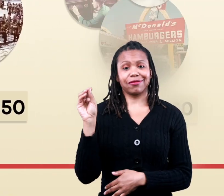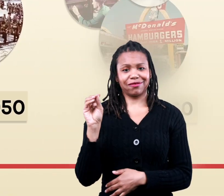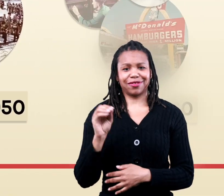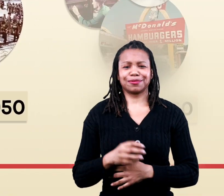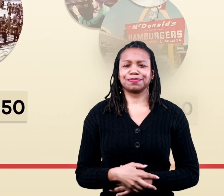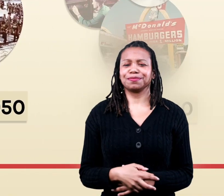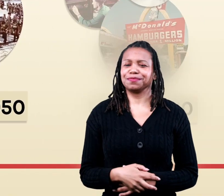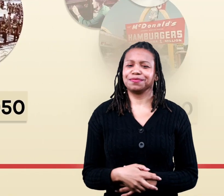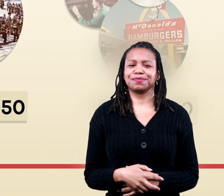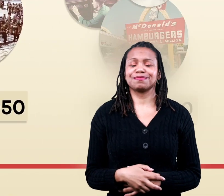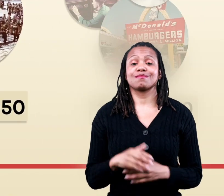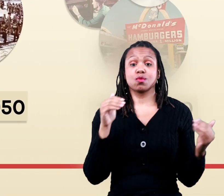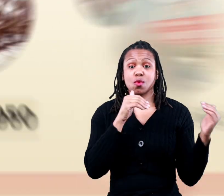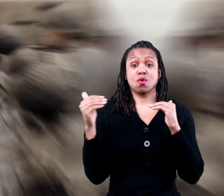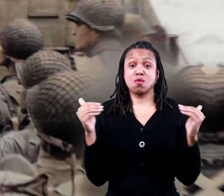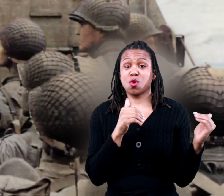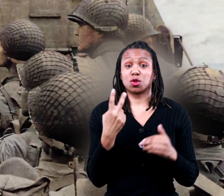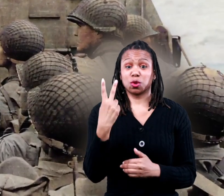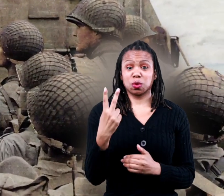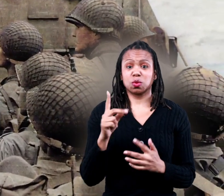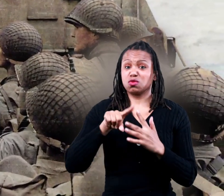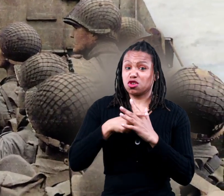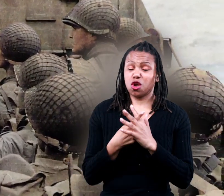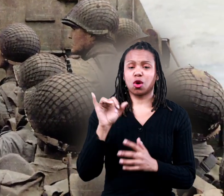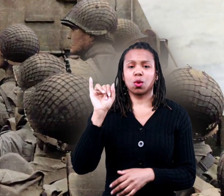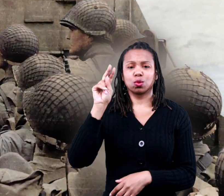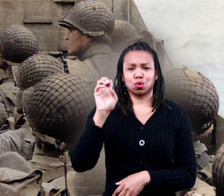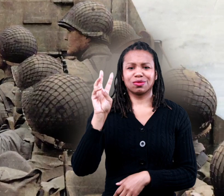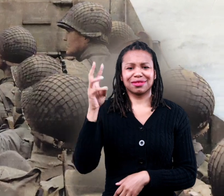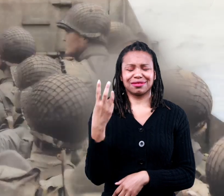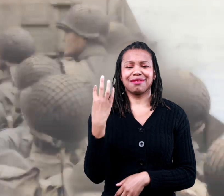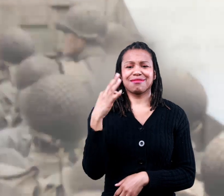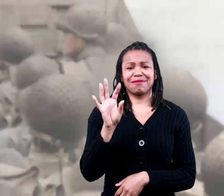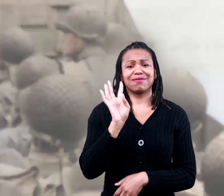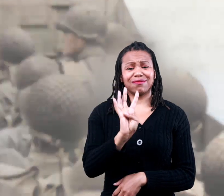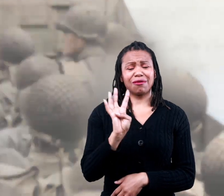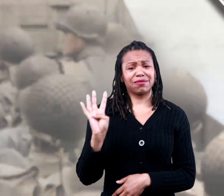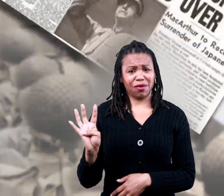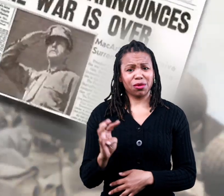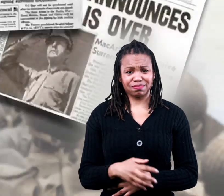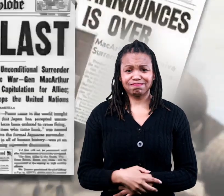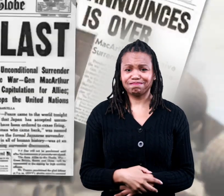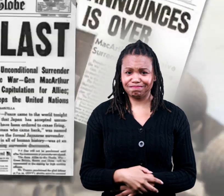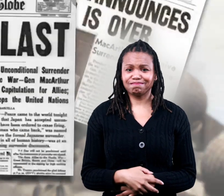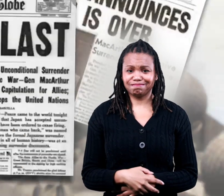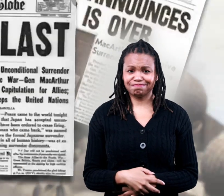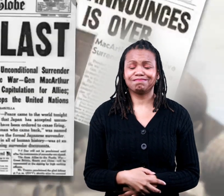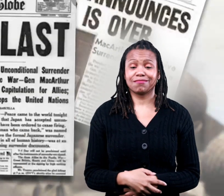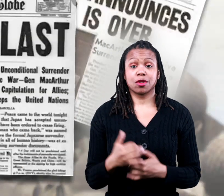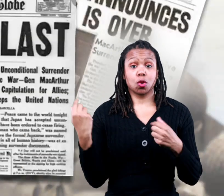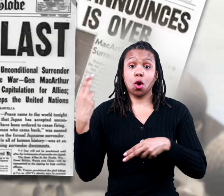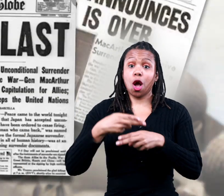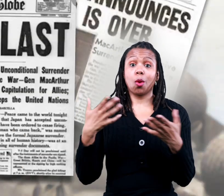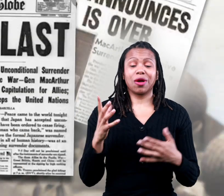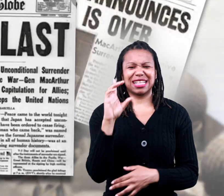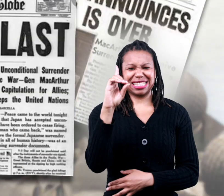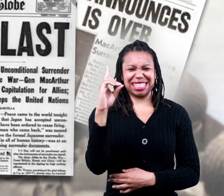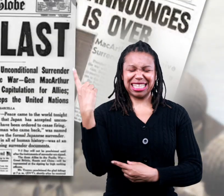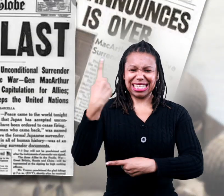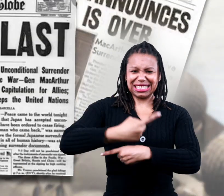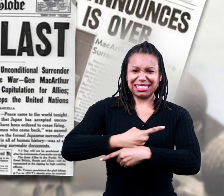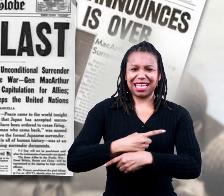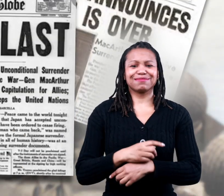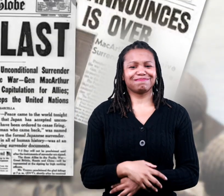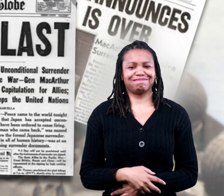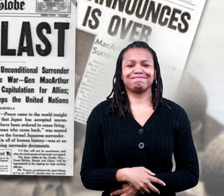1941 to 1950. World War II ended on June 6, 1944, on a day